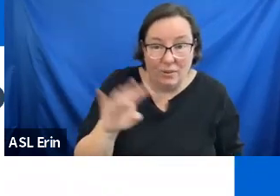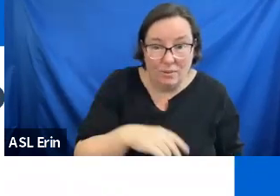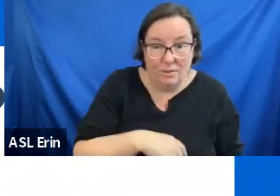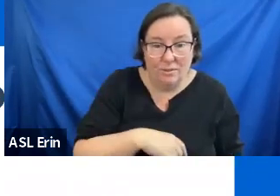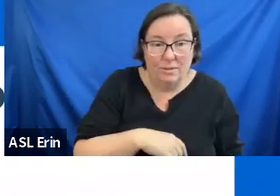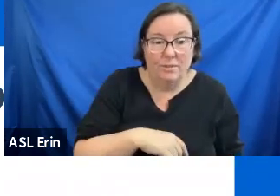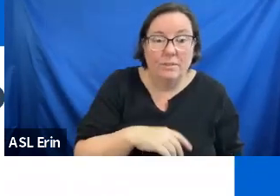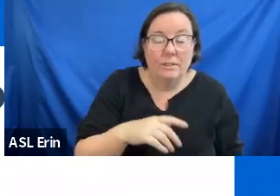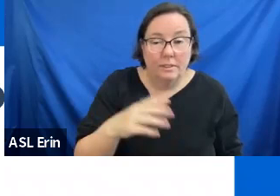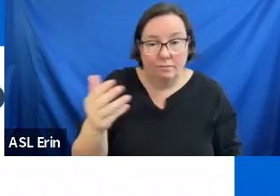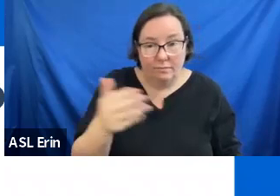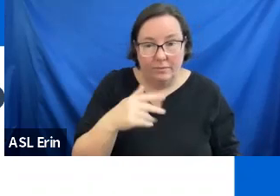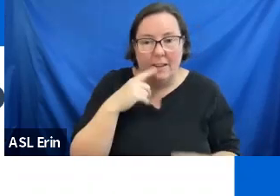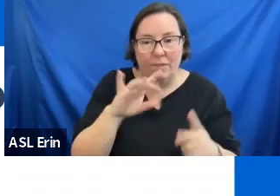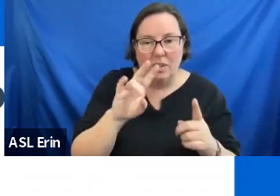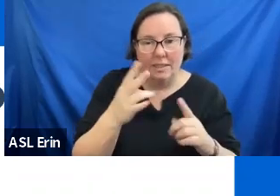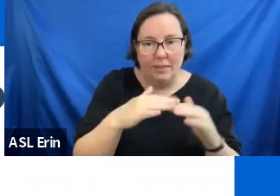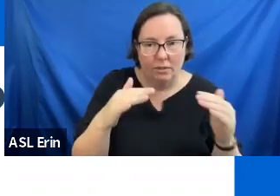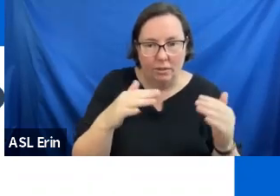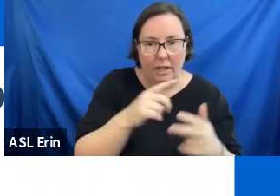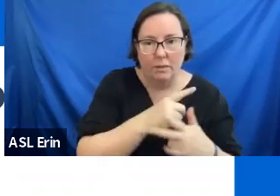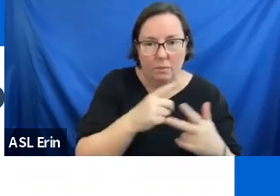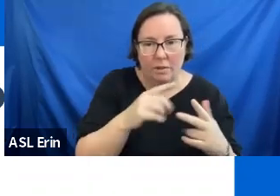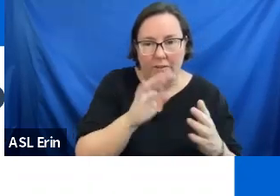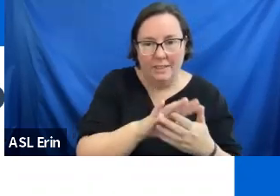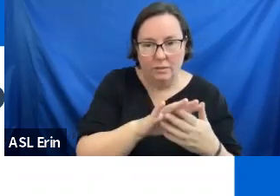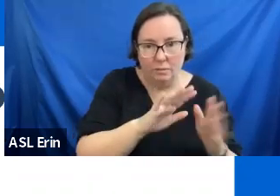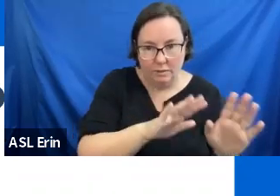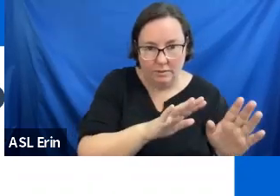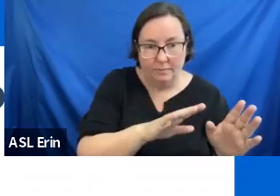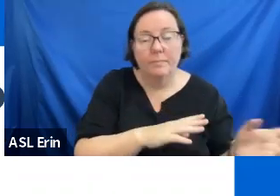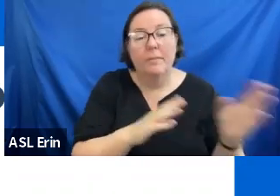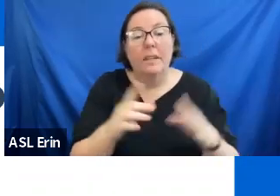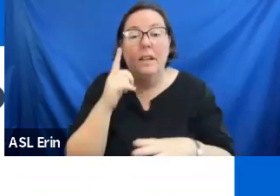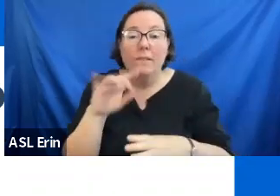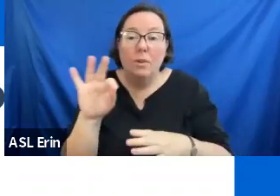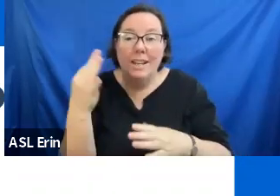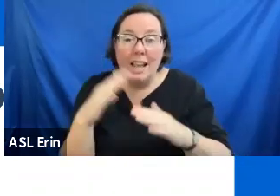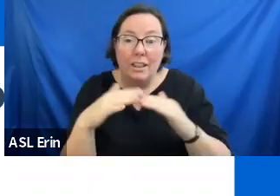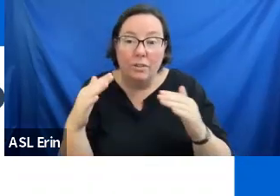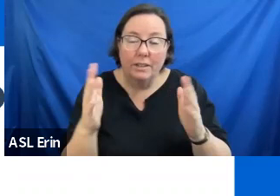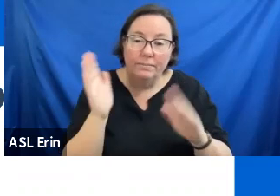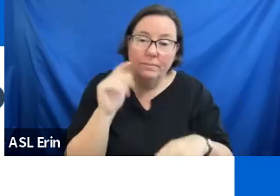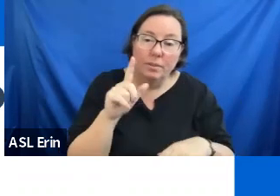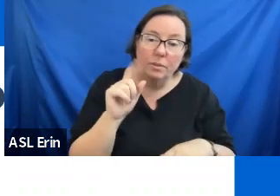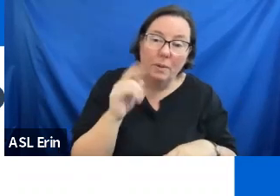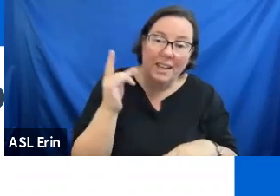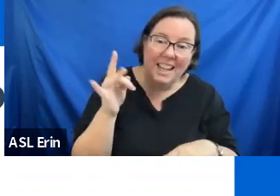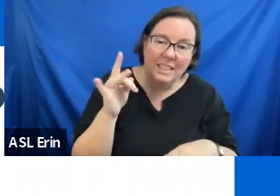7th grade at one of the exam schools. For the 9th grade, in